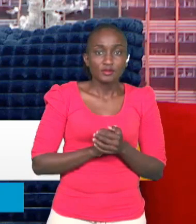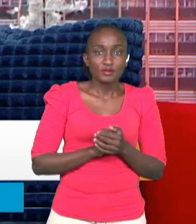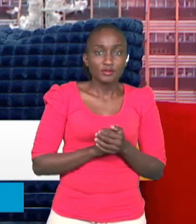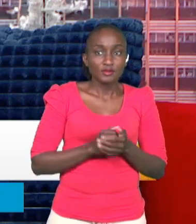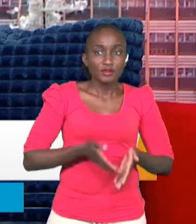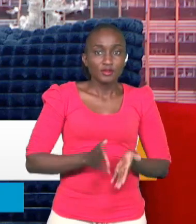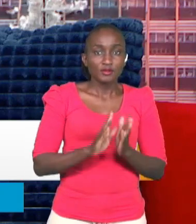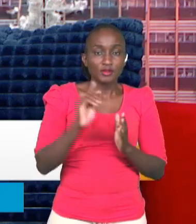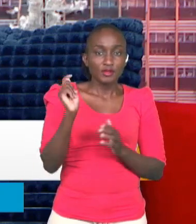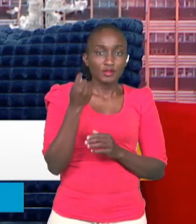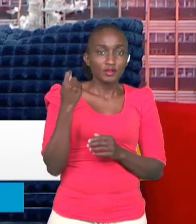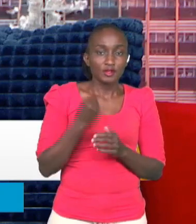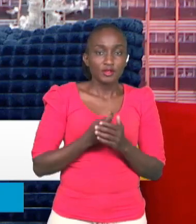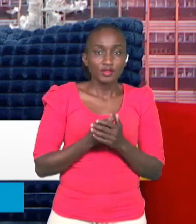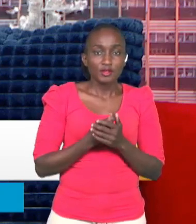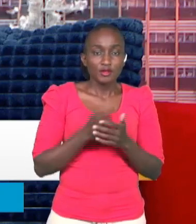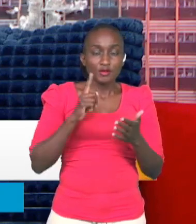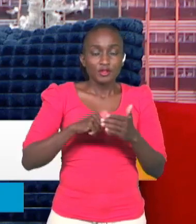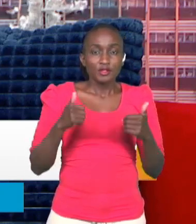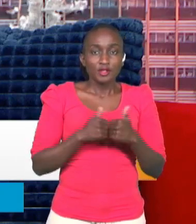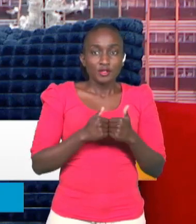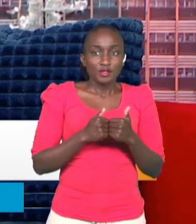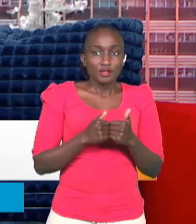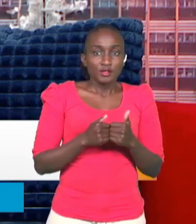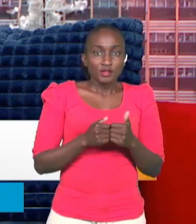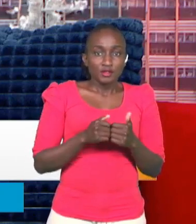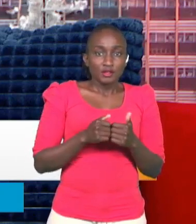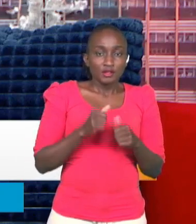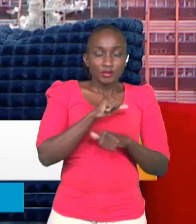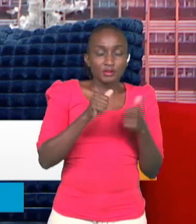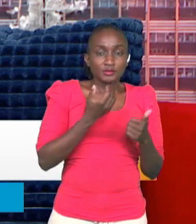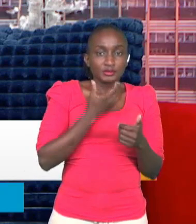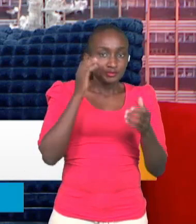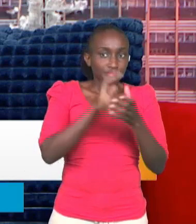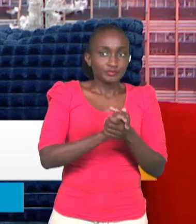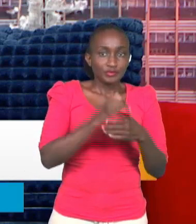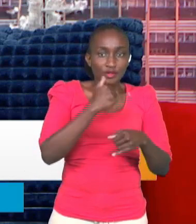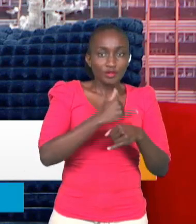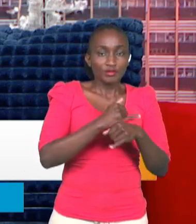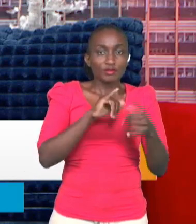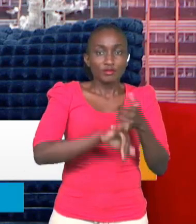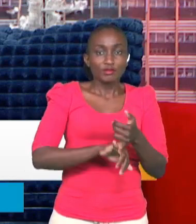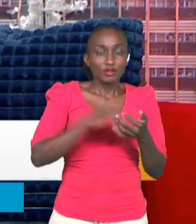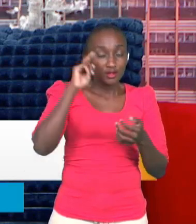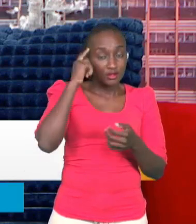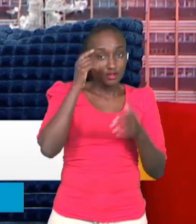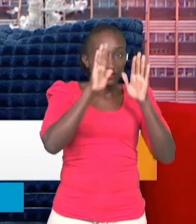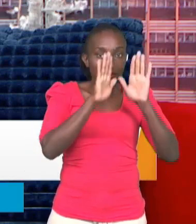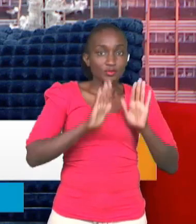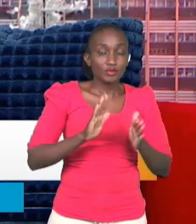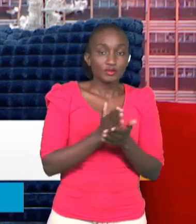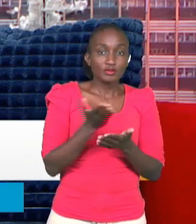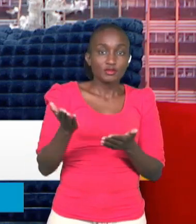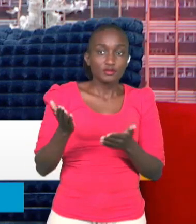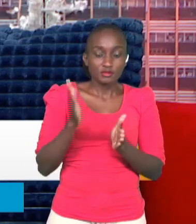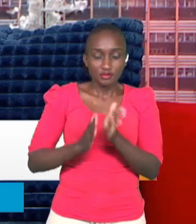way Kenya being what it is right now in okay. terms of what our beliefs are, mm-hmm. in the institution of marriage, I think it is important that some of these